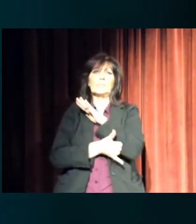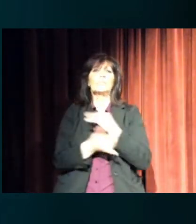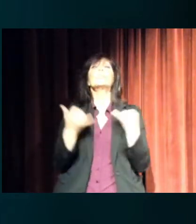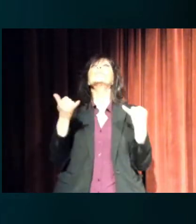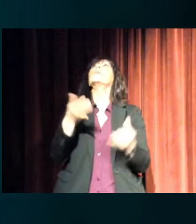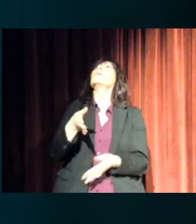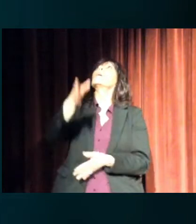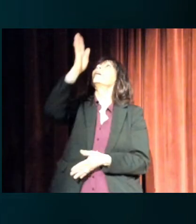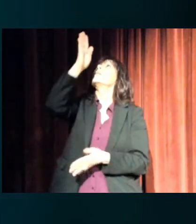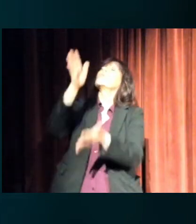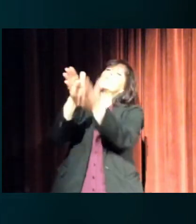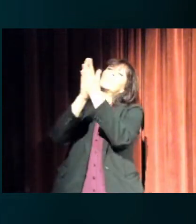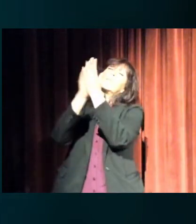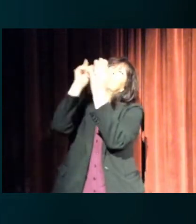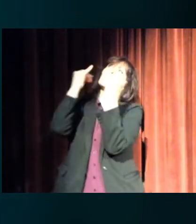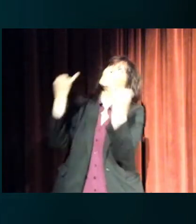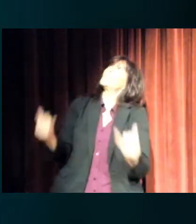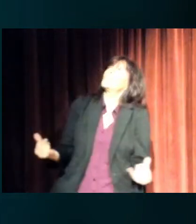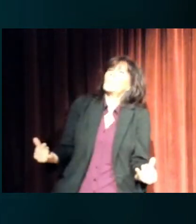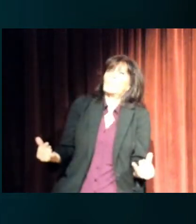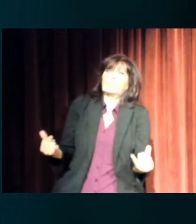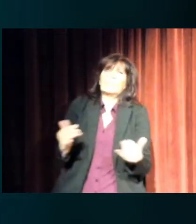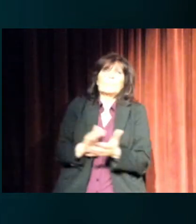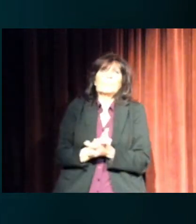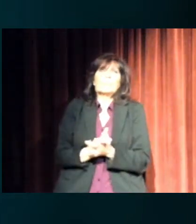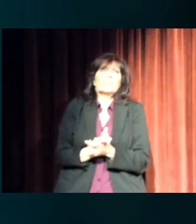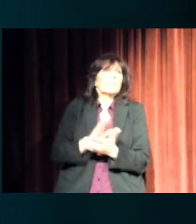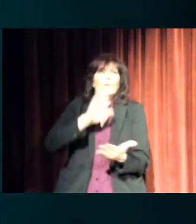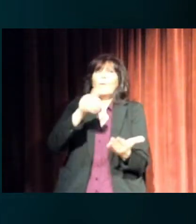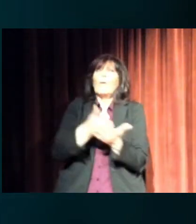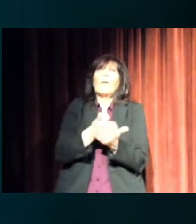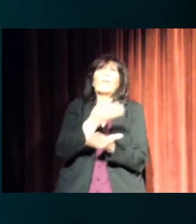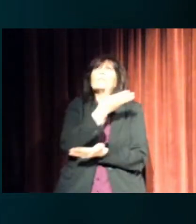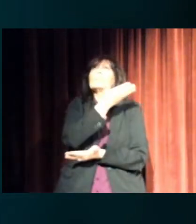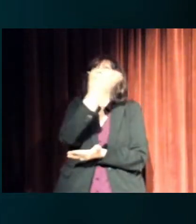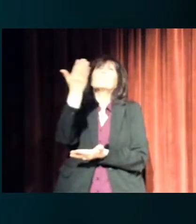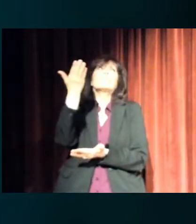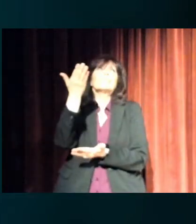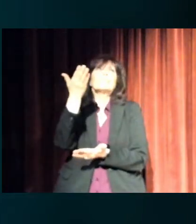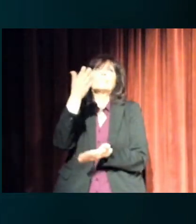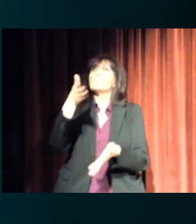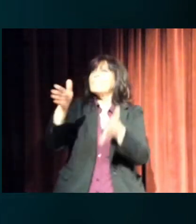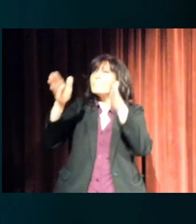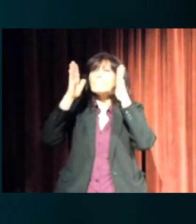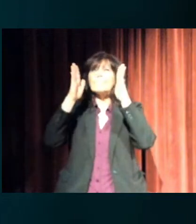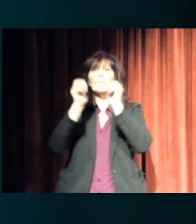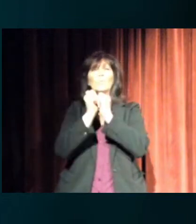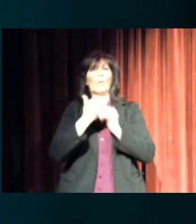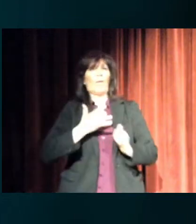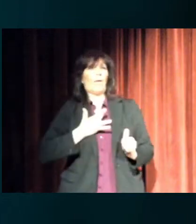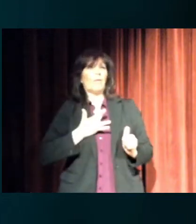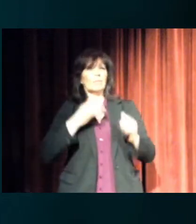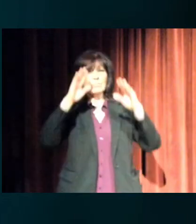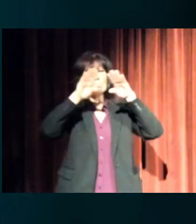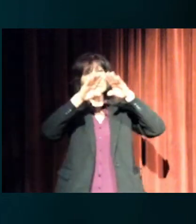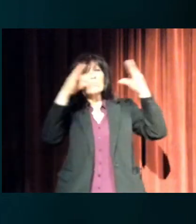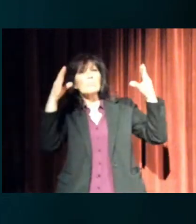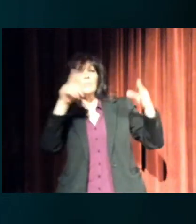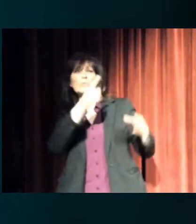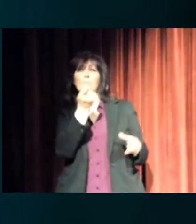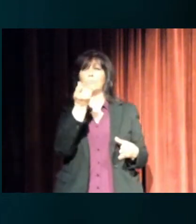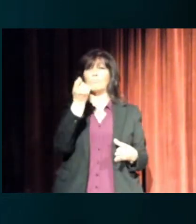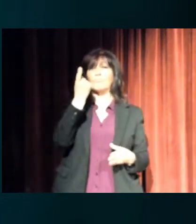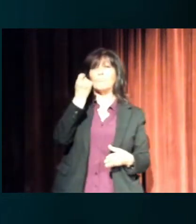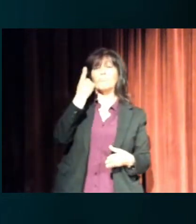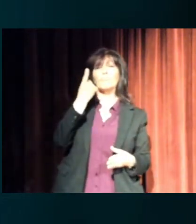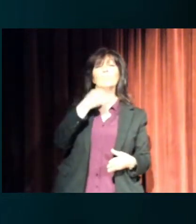And now, God, we just pray for your presence to be with us, and all of those, God, would be attentive and with their hearts and minds open, their